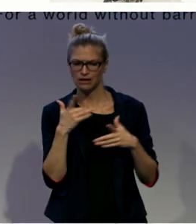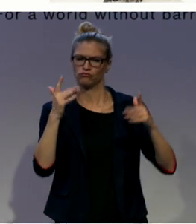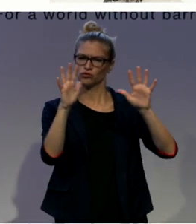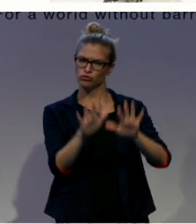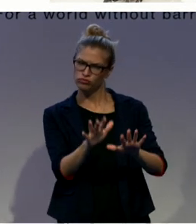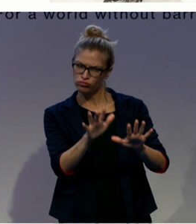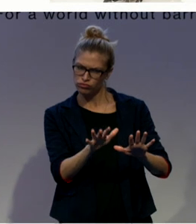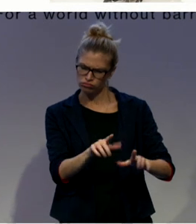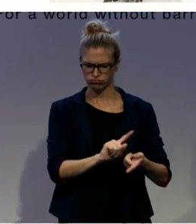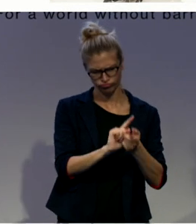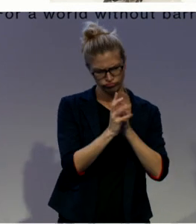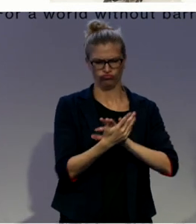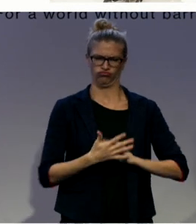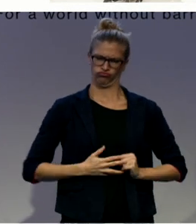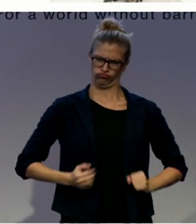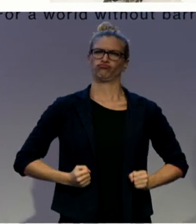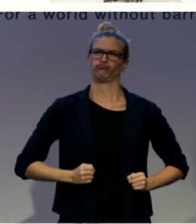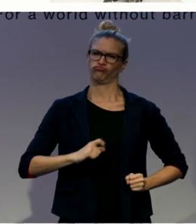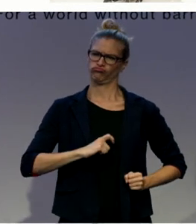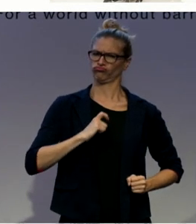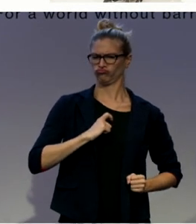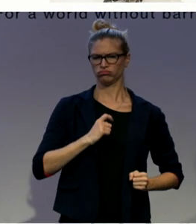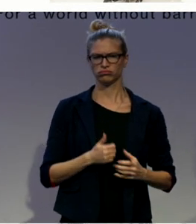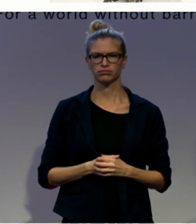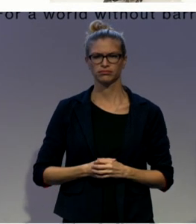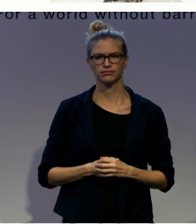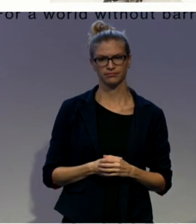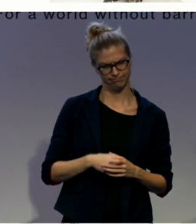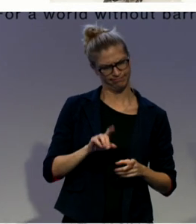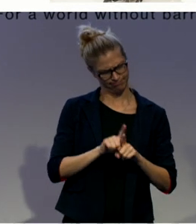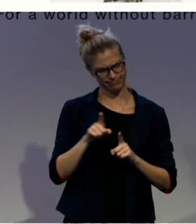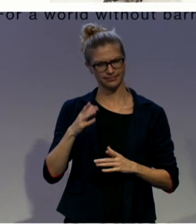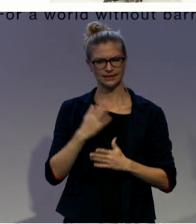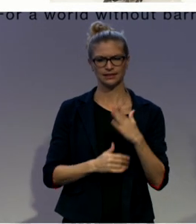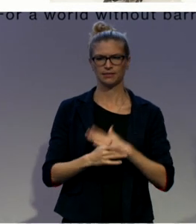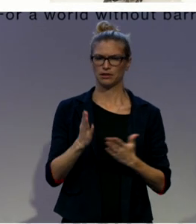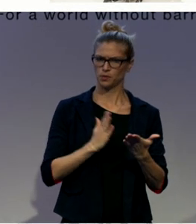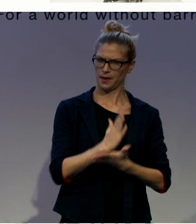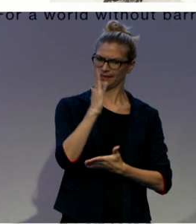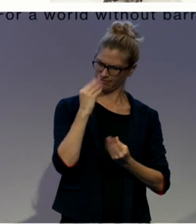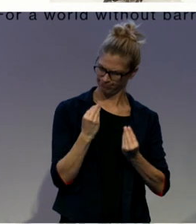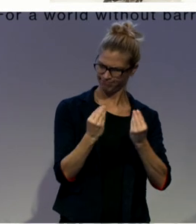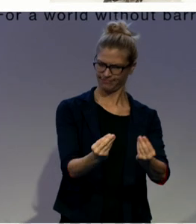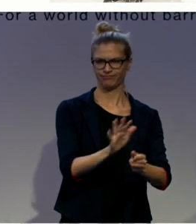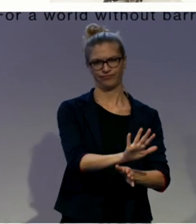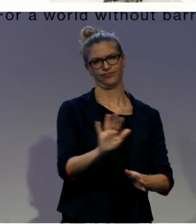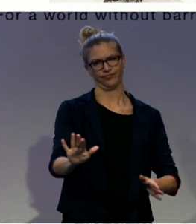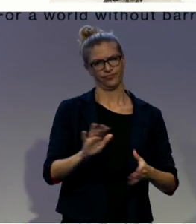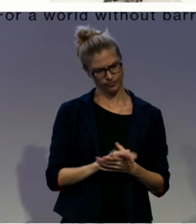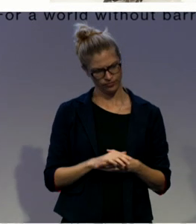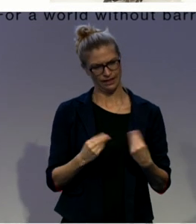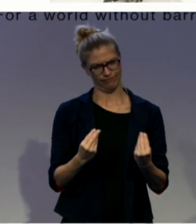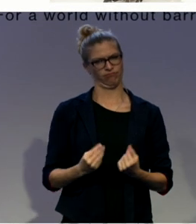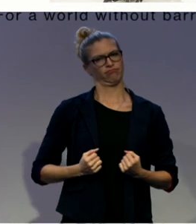strengthened disability rights to increase the social participation into the introduce